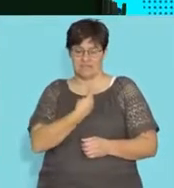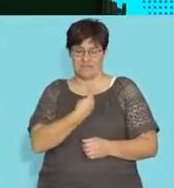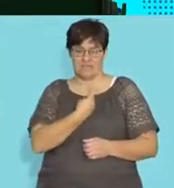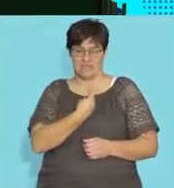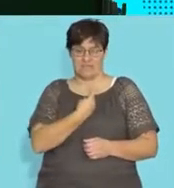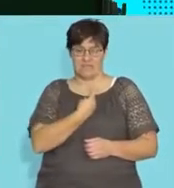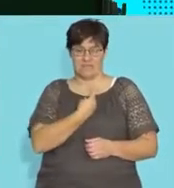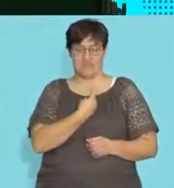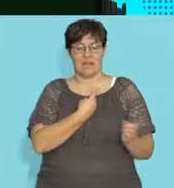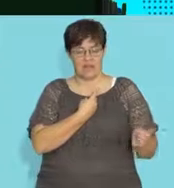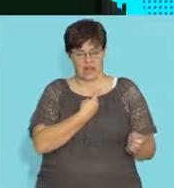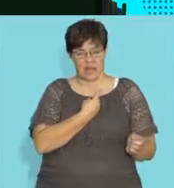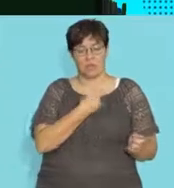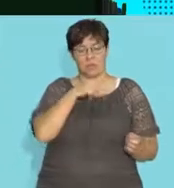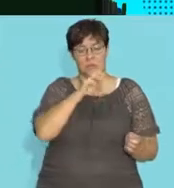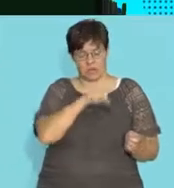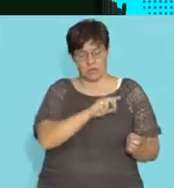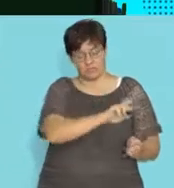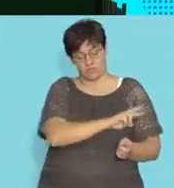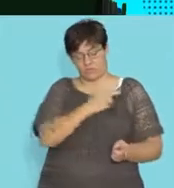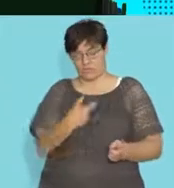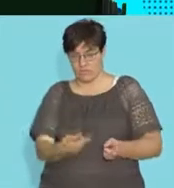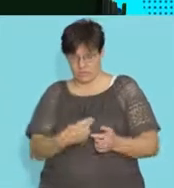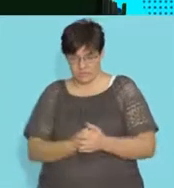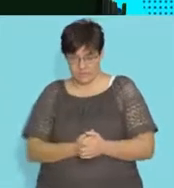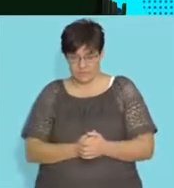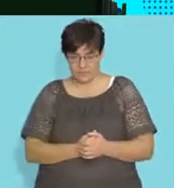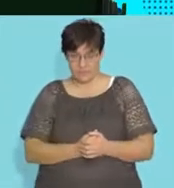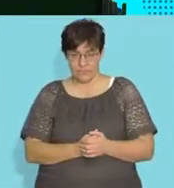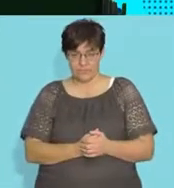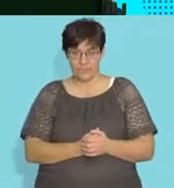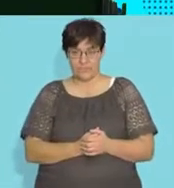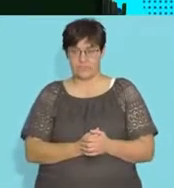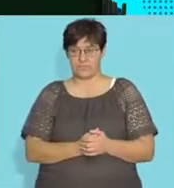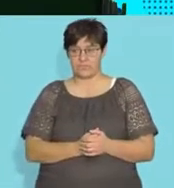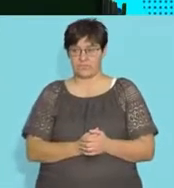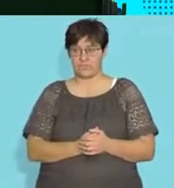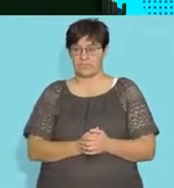itself and protolysis comes from transfer of a proton.